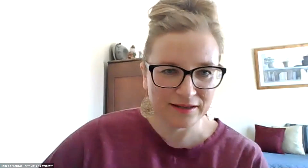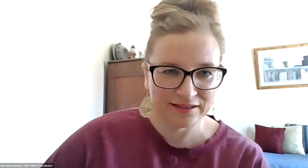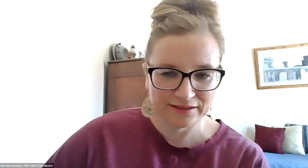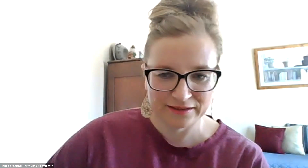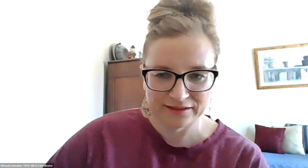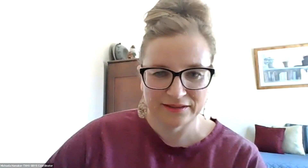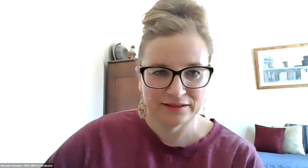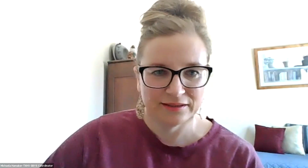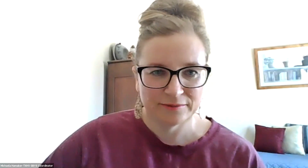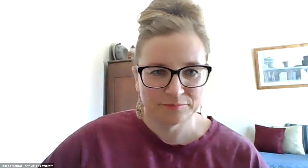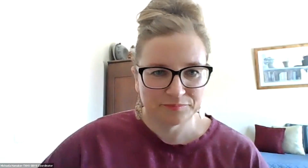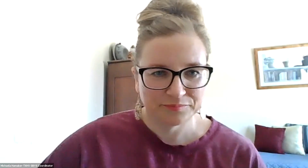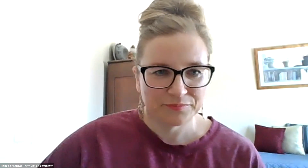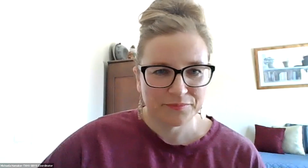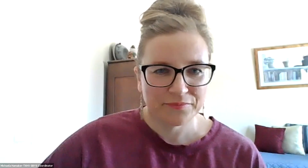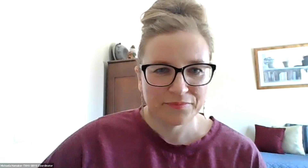included?